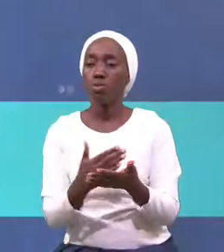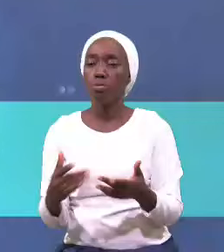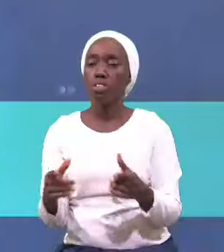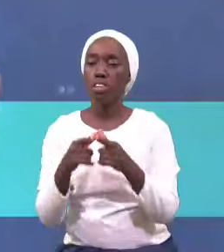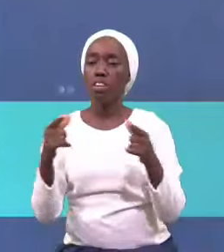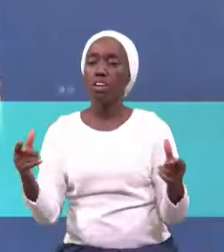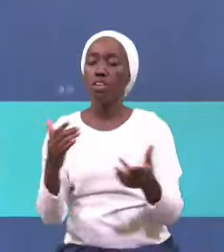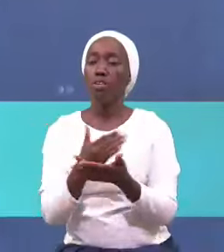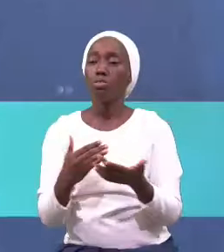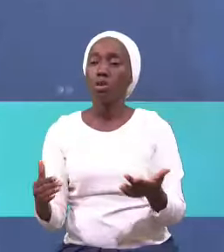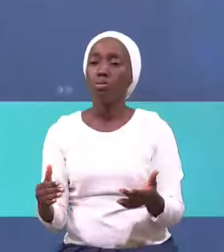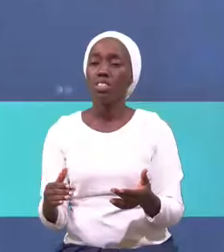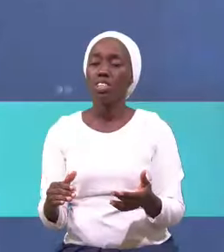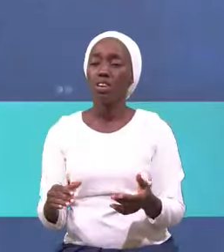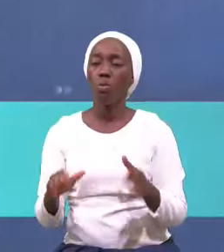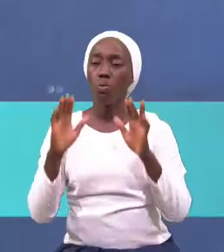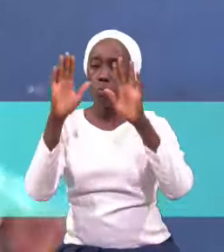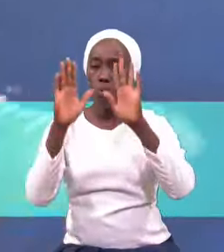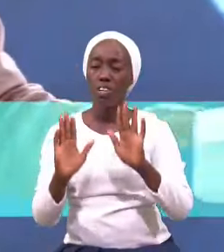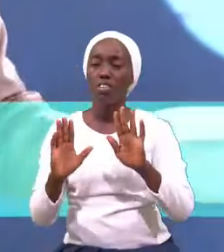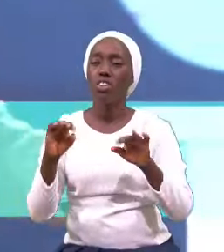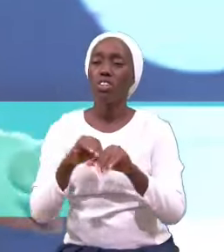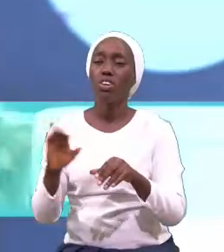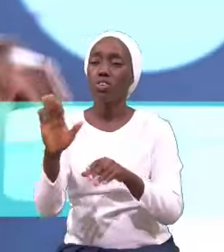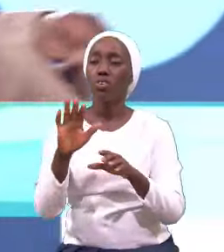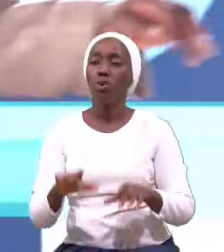something dynamic, something heavenly in your life.